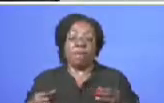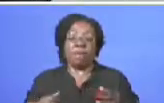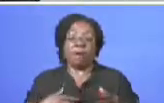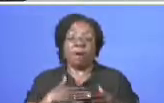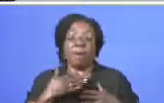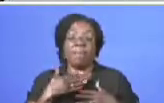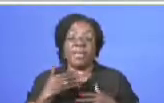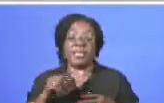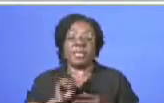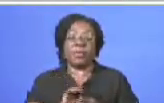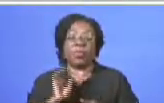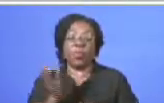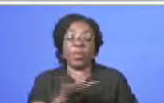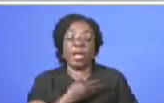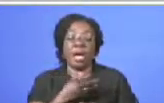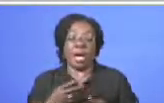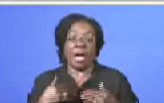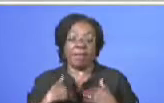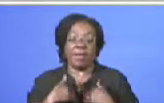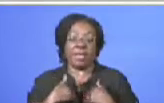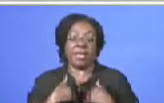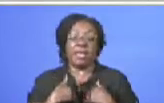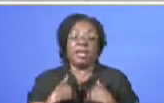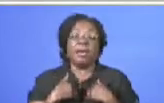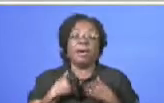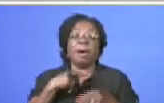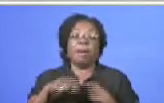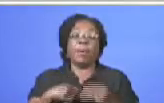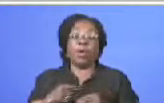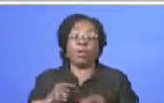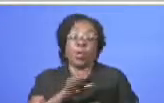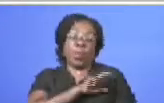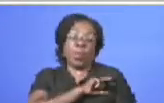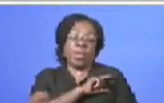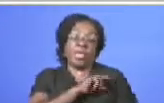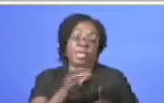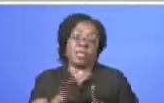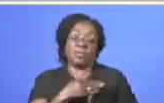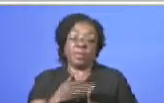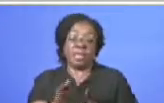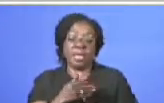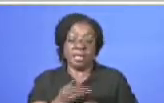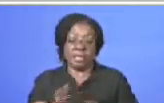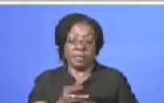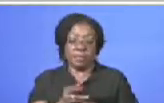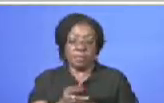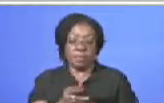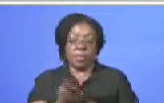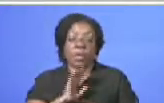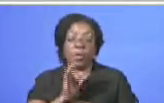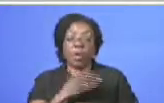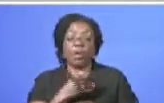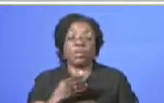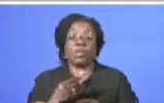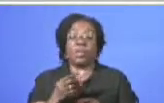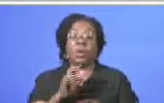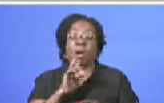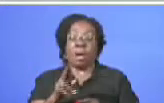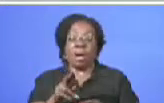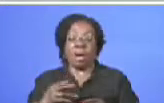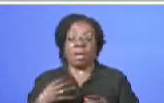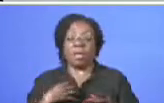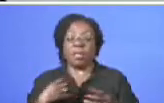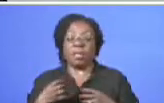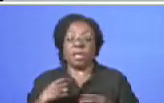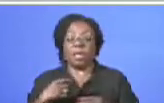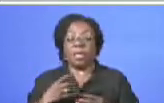to police brutalities and police killings. We're also more concerned because